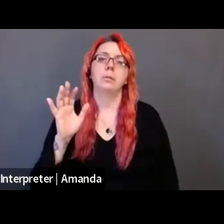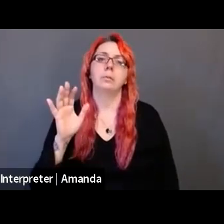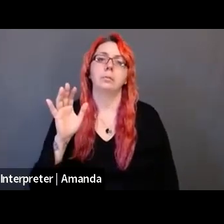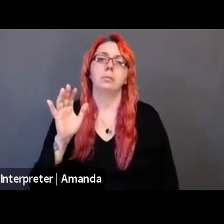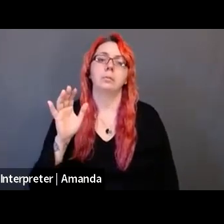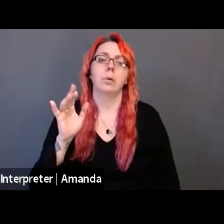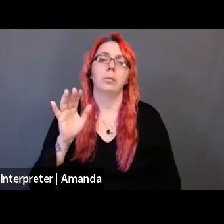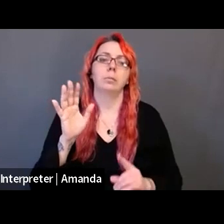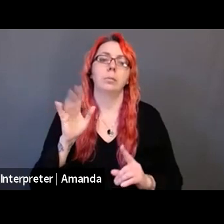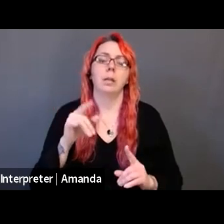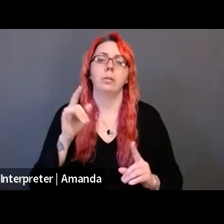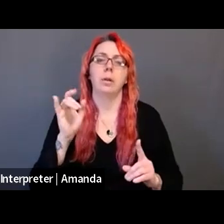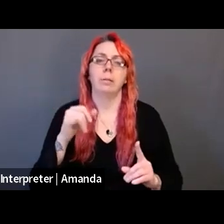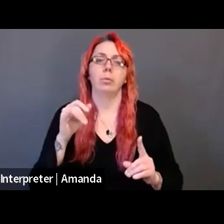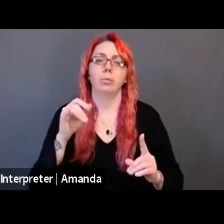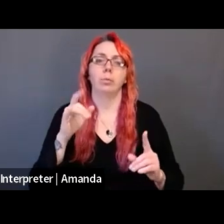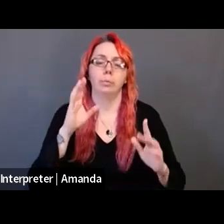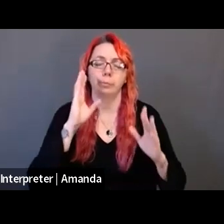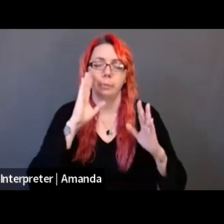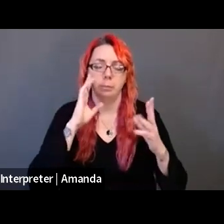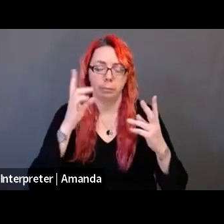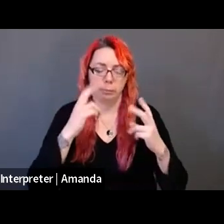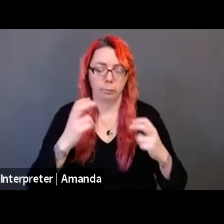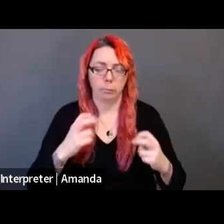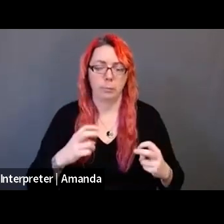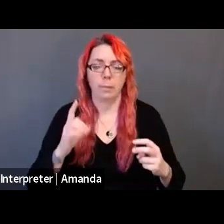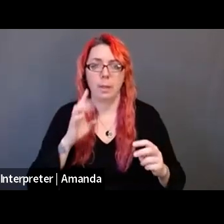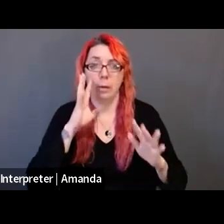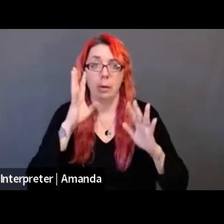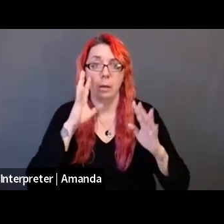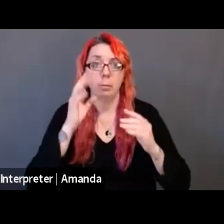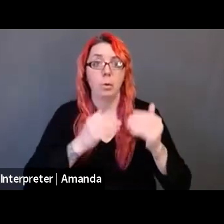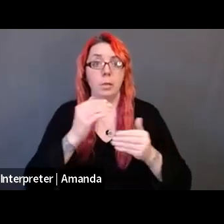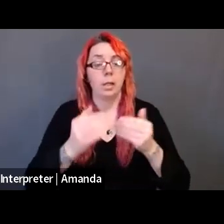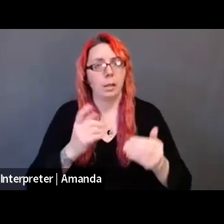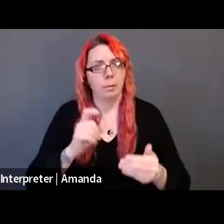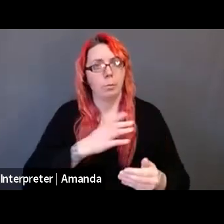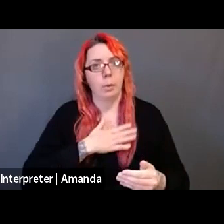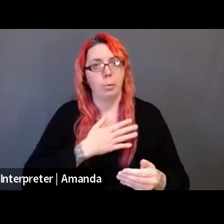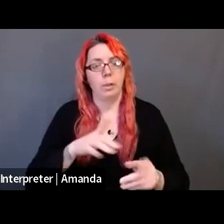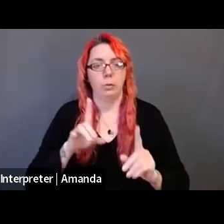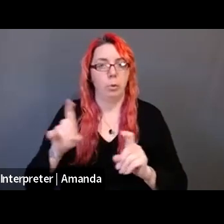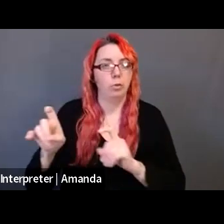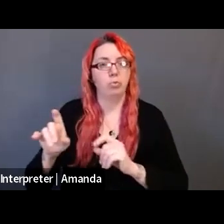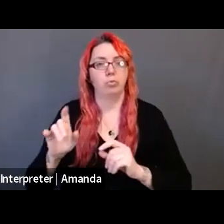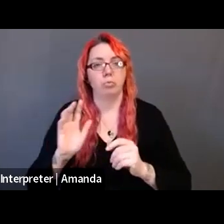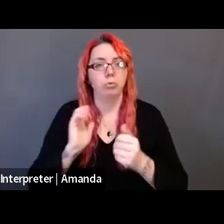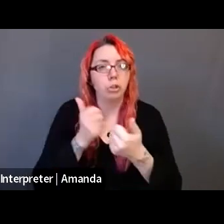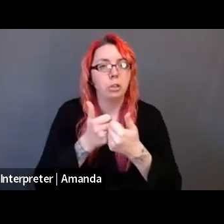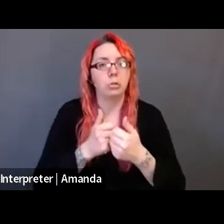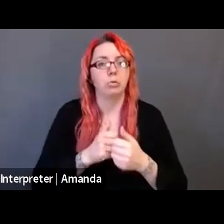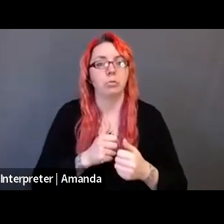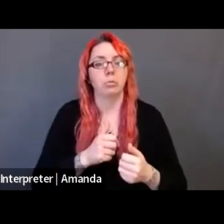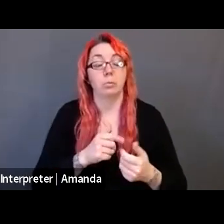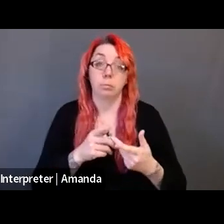bring to the creative process in terms of questioning, challenging, even though the creative process, that's its goal. And I want to acknowledge that,